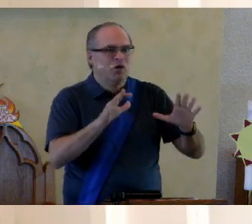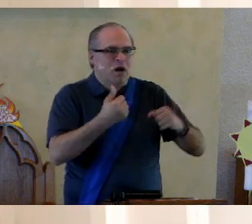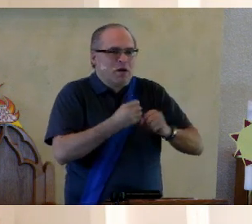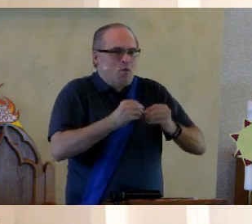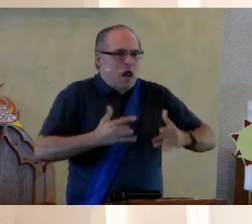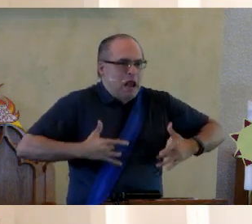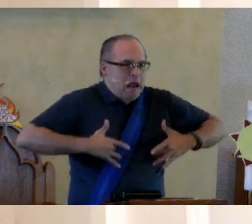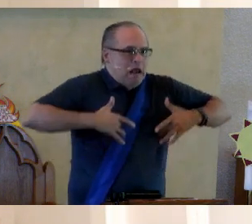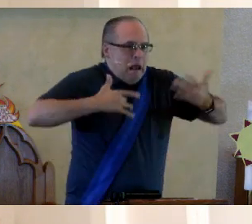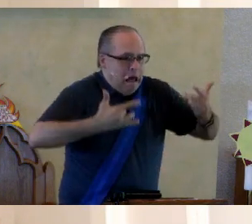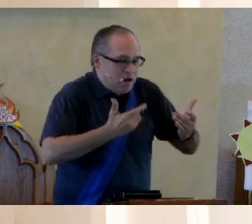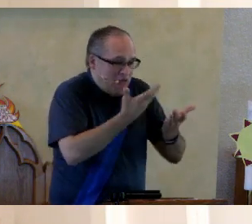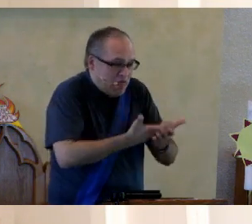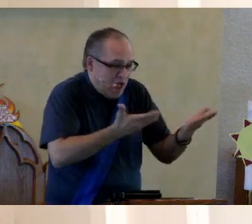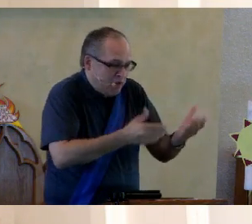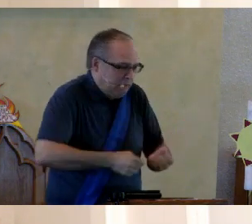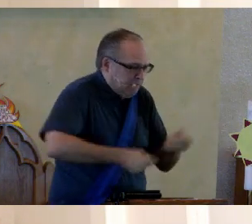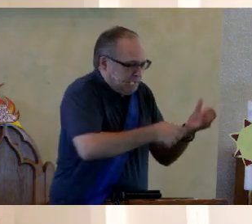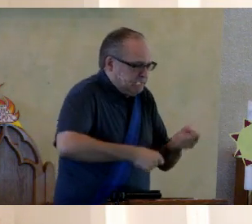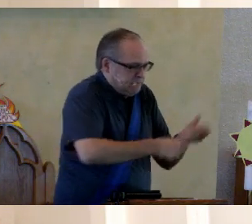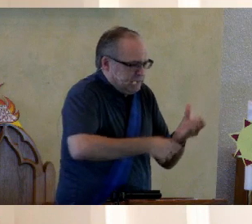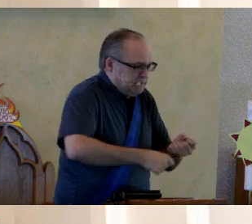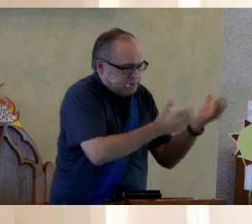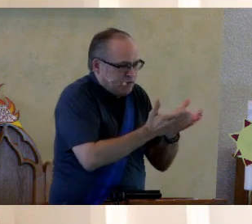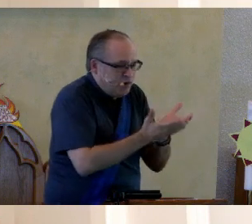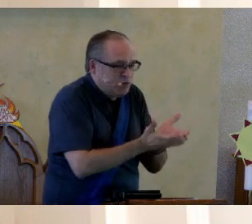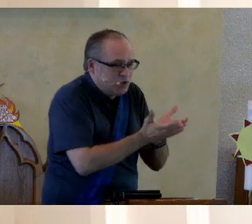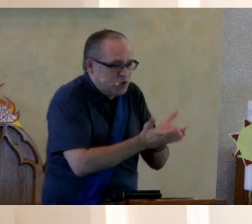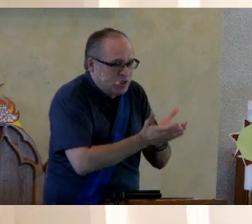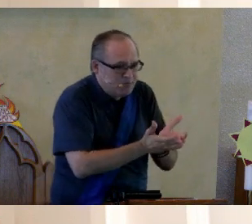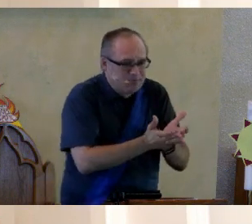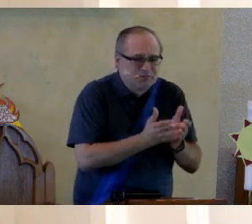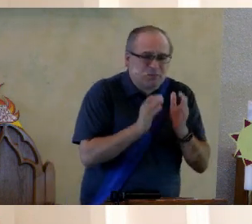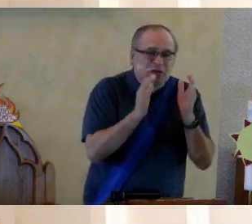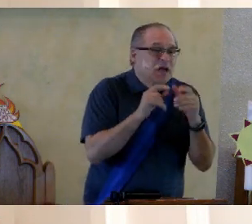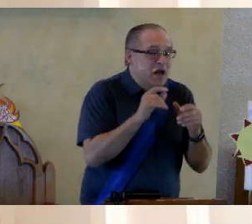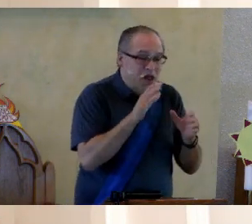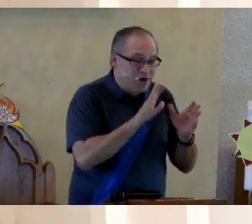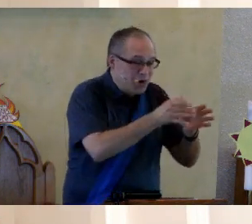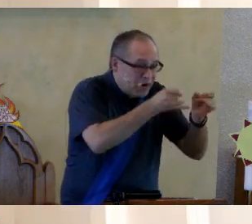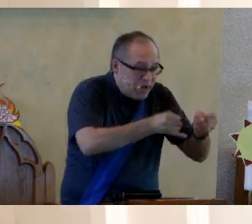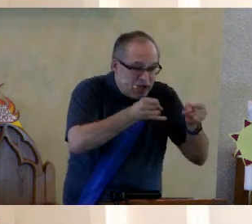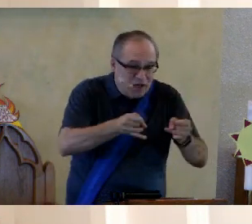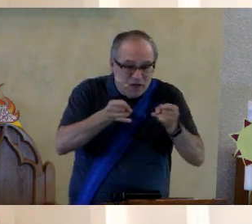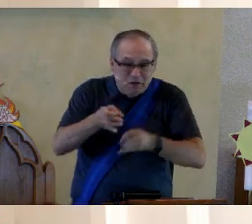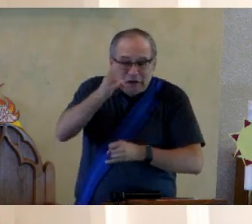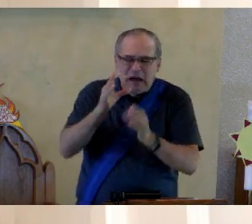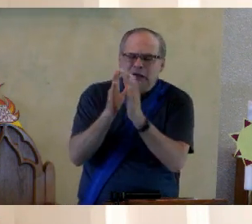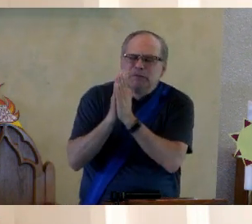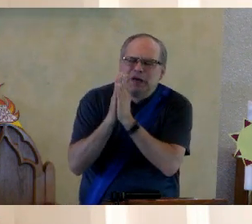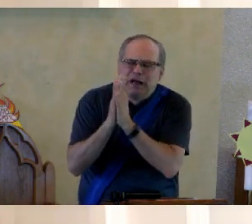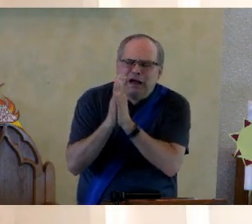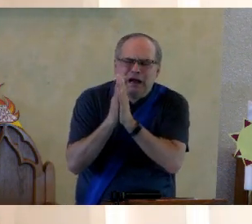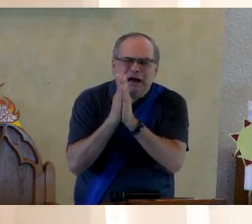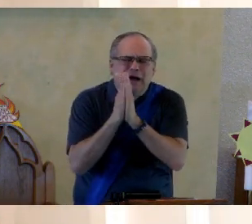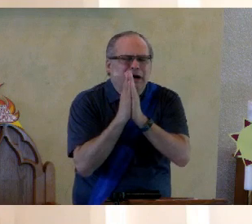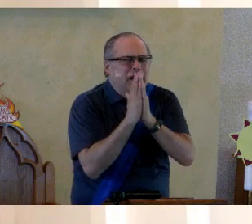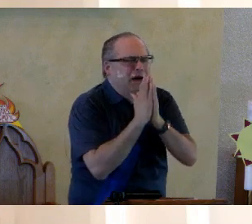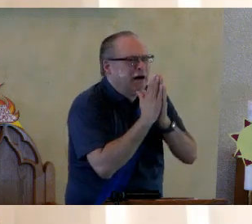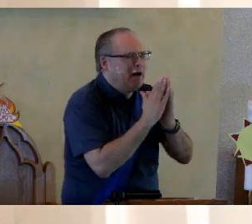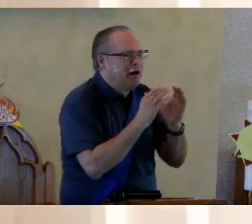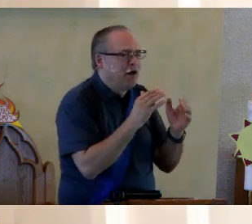so that they could ride out the storm. They even began praying to their individual gods for help and deliverance. Now,